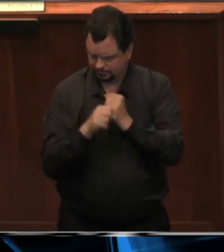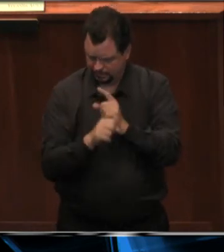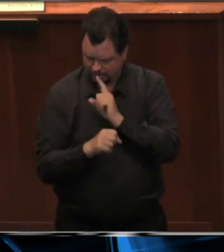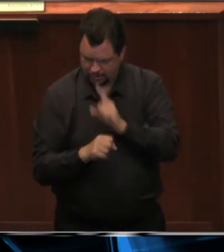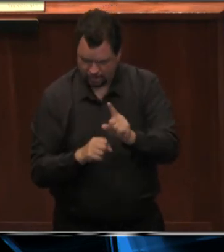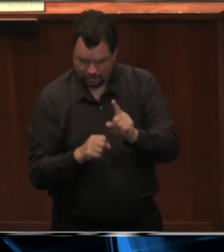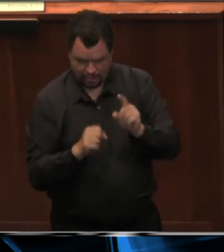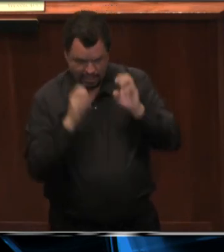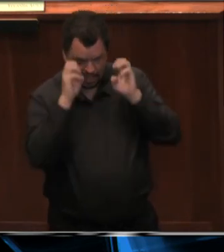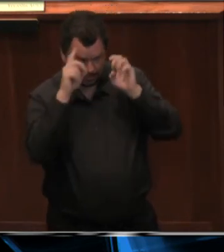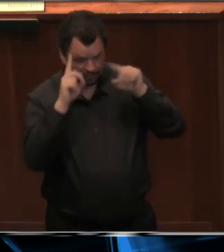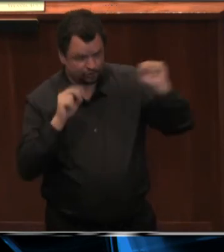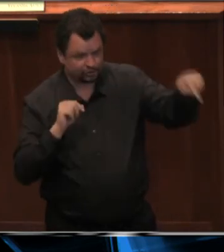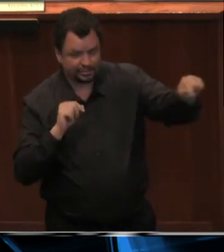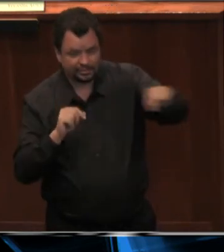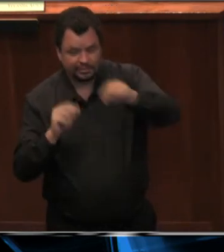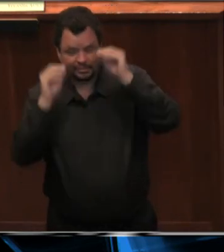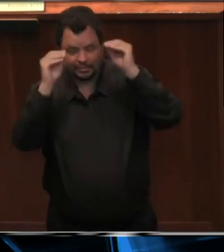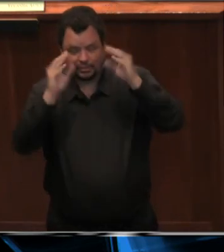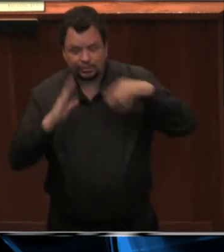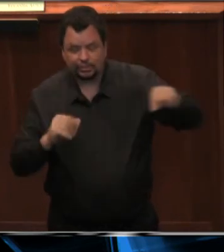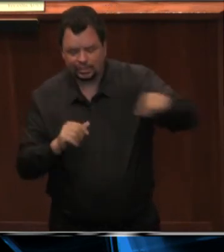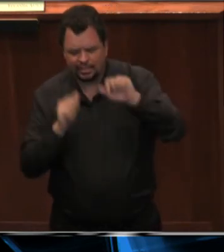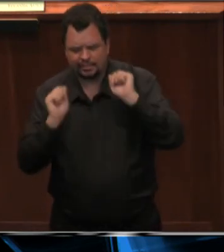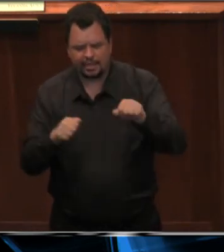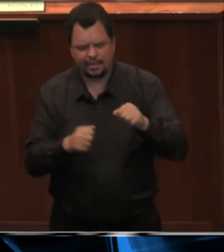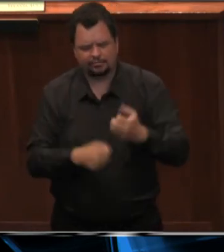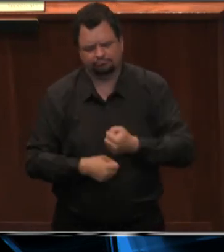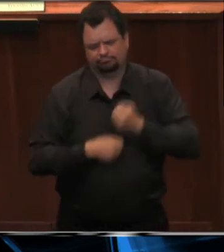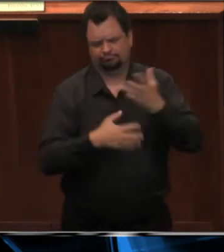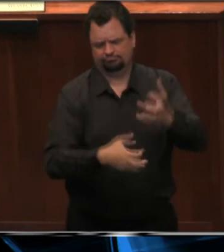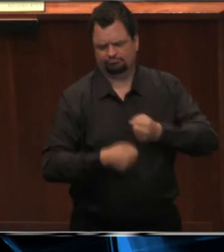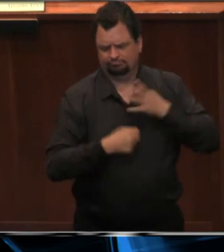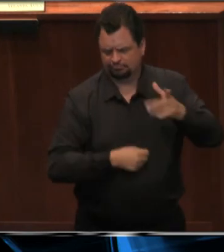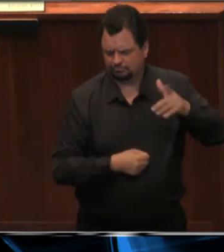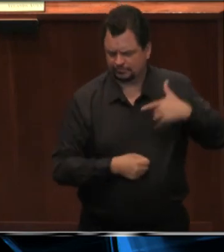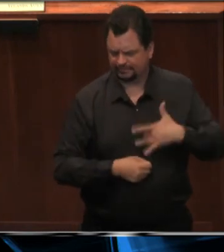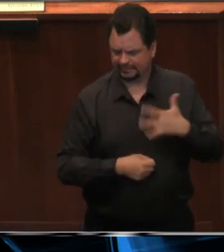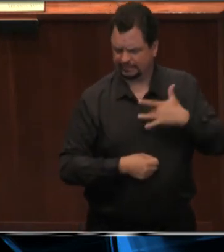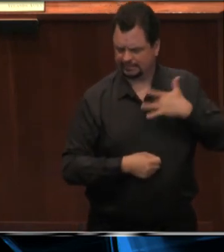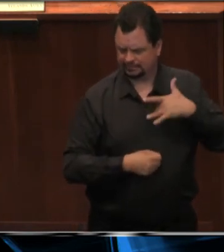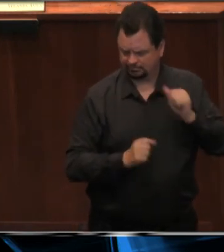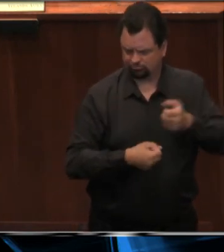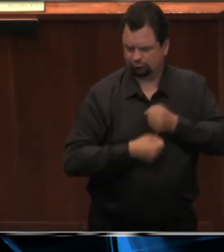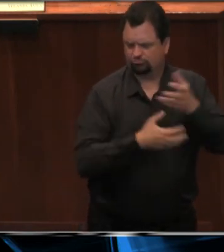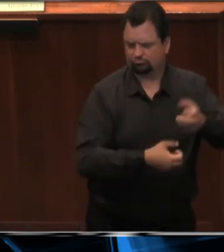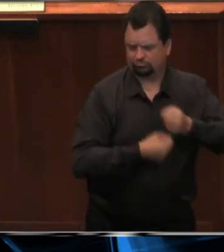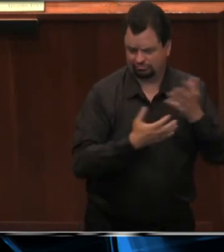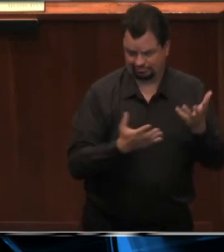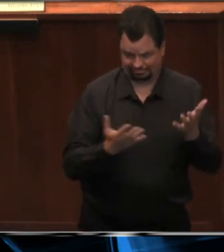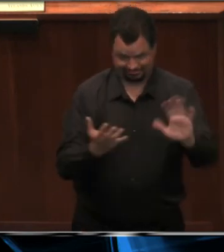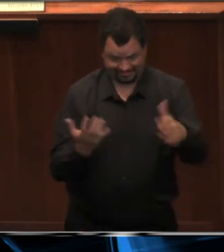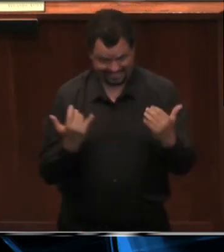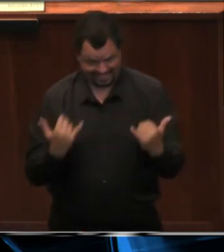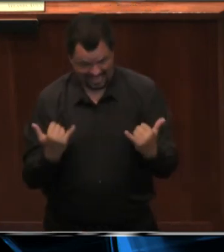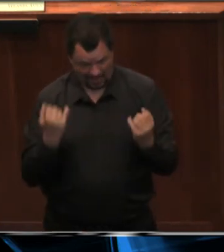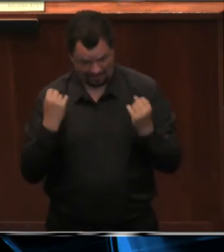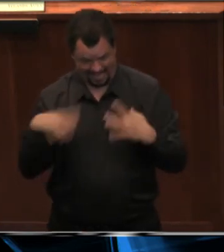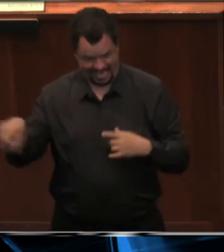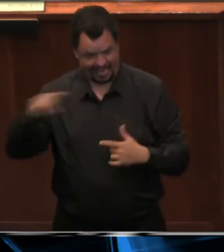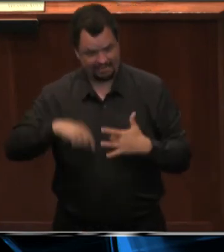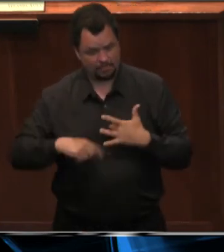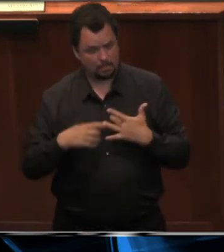on important topics in education. Nothing is more important right now than safely beginning in-person learning.